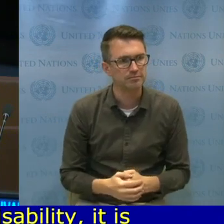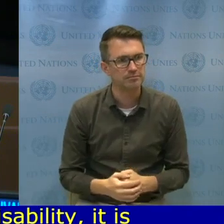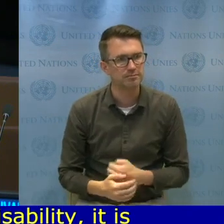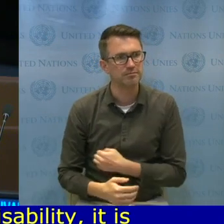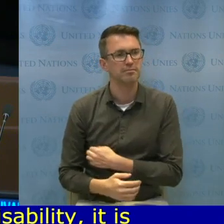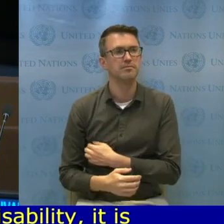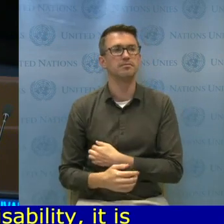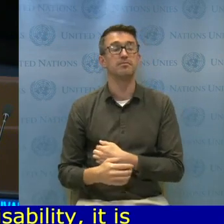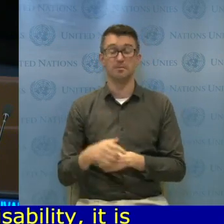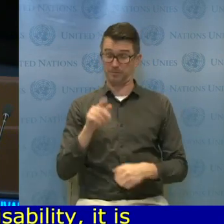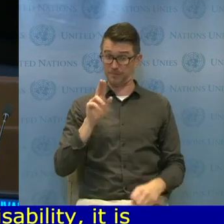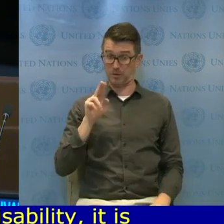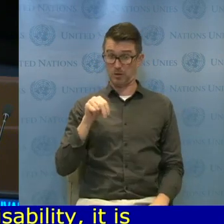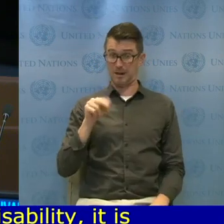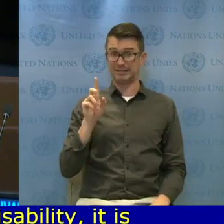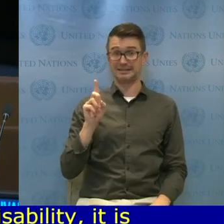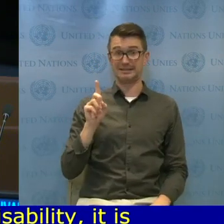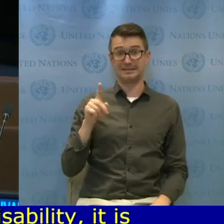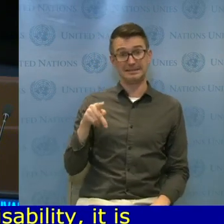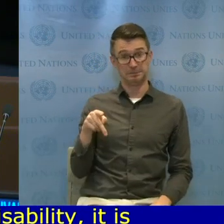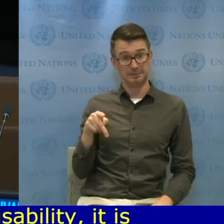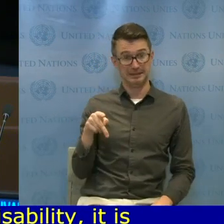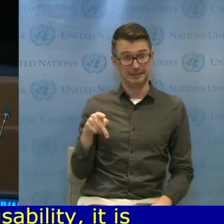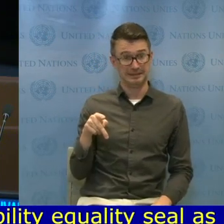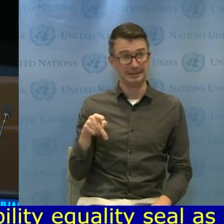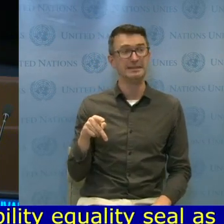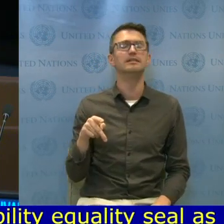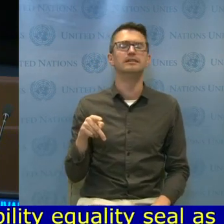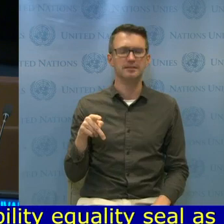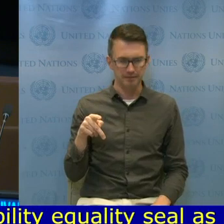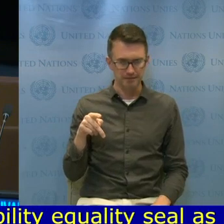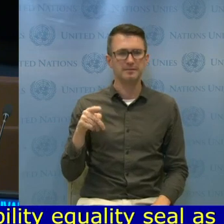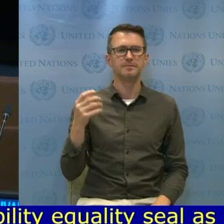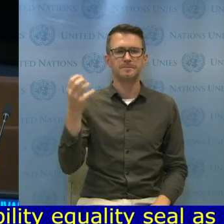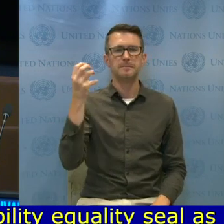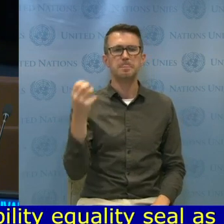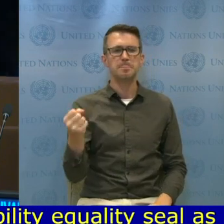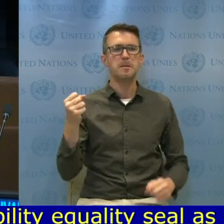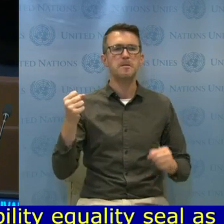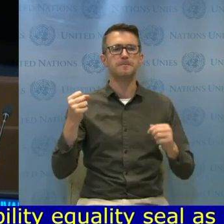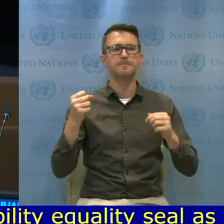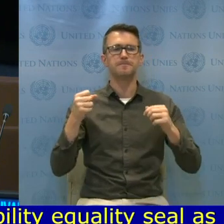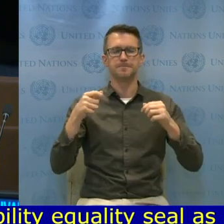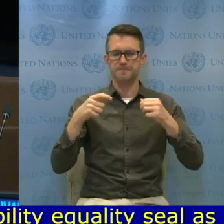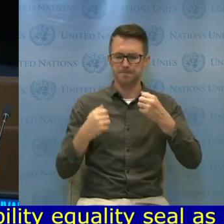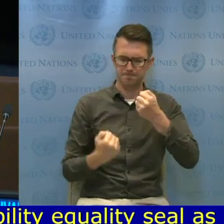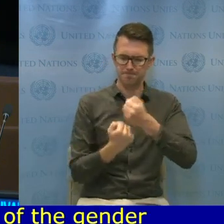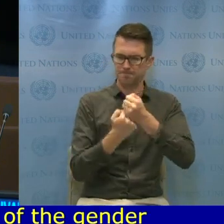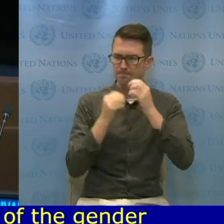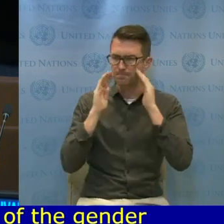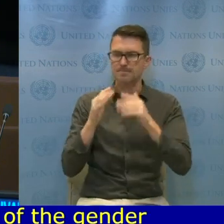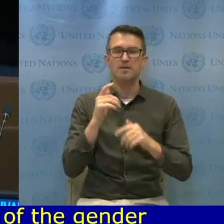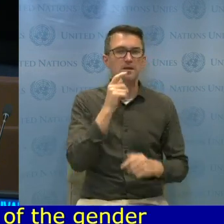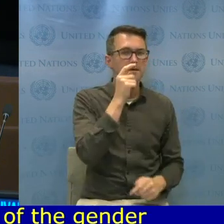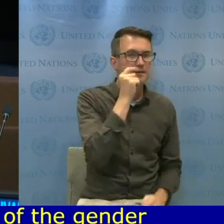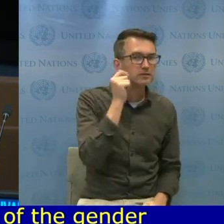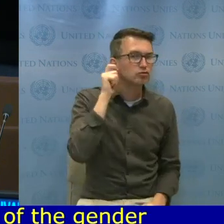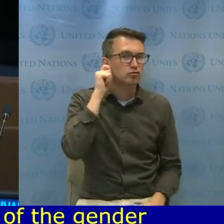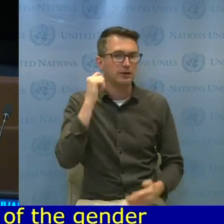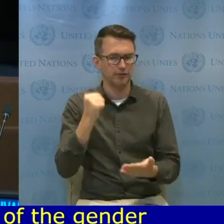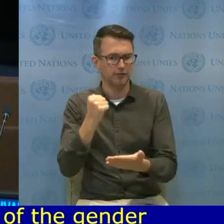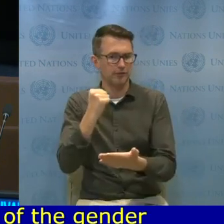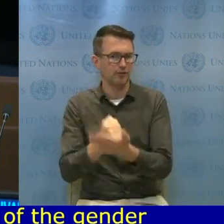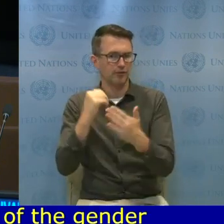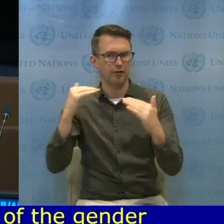seal. And the practice of the gender equality seal has incentivized UNDP country officers to integrate gender equality in